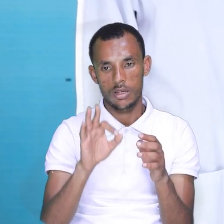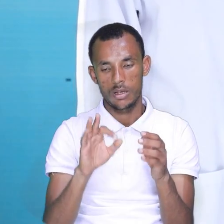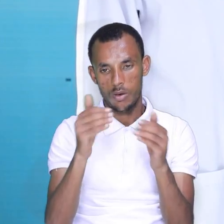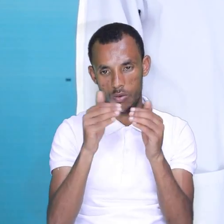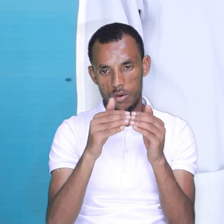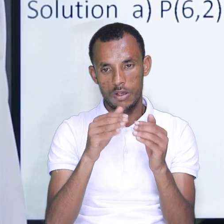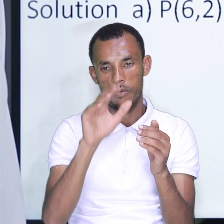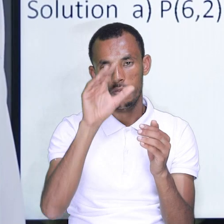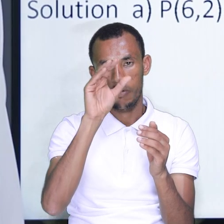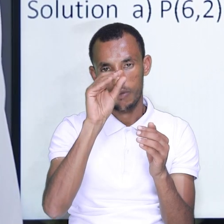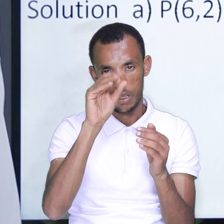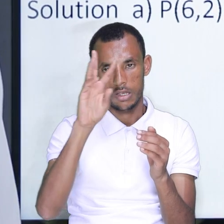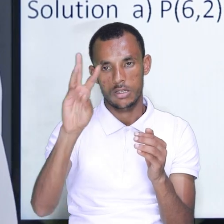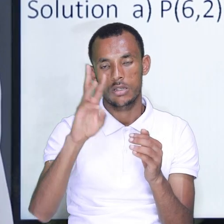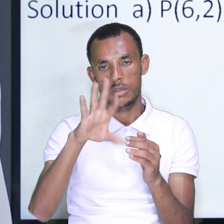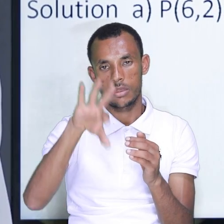equal to 56.